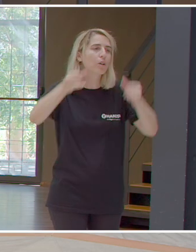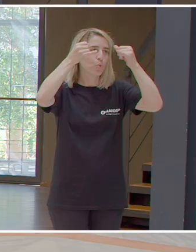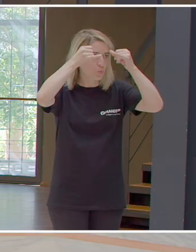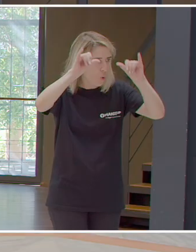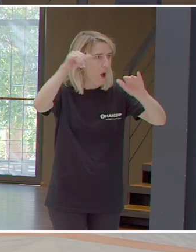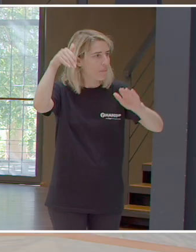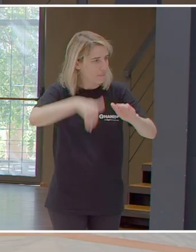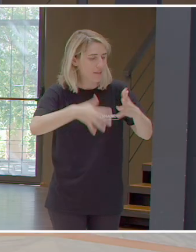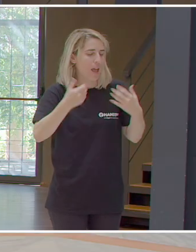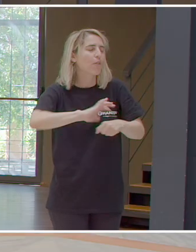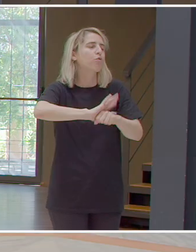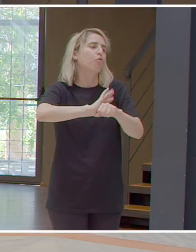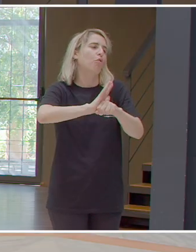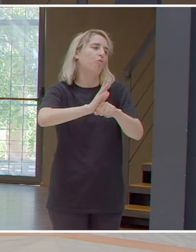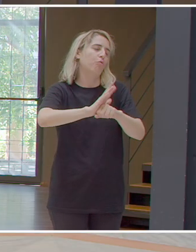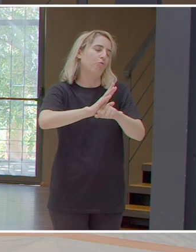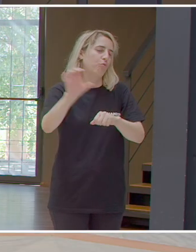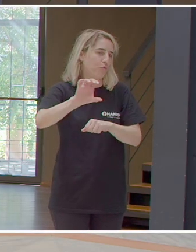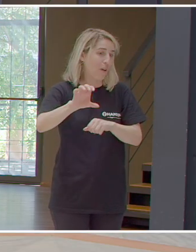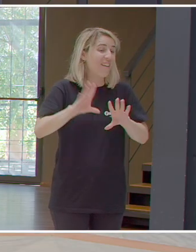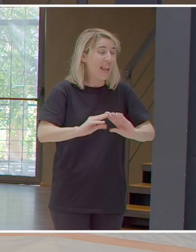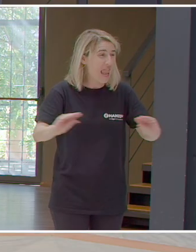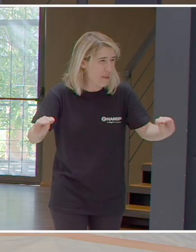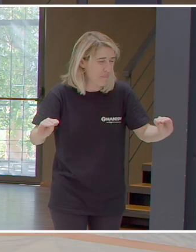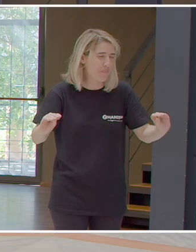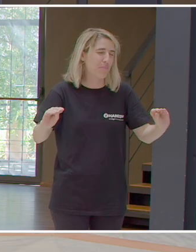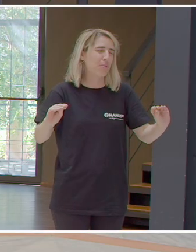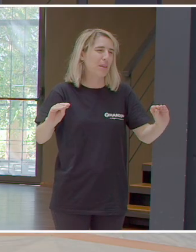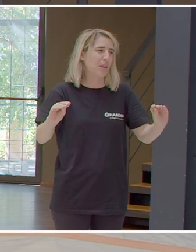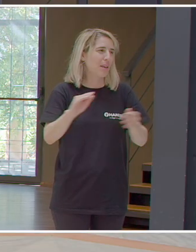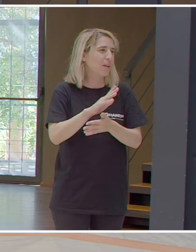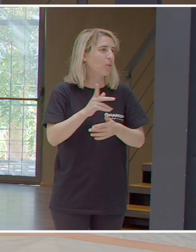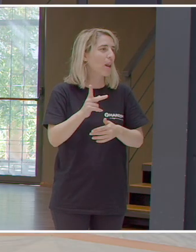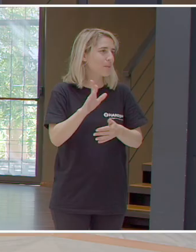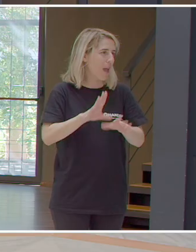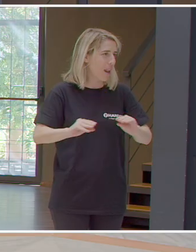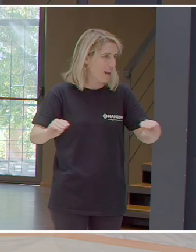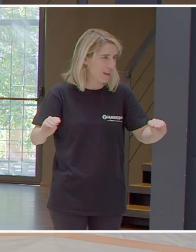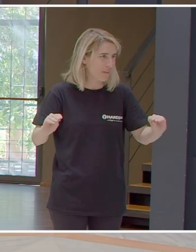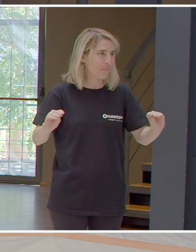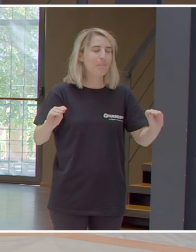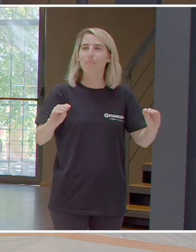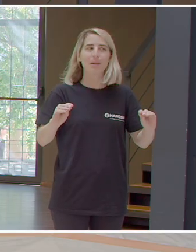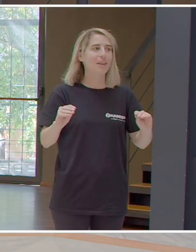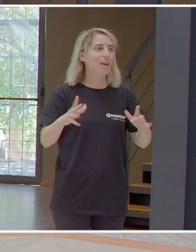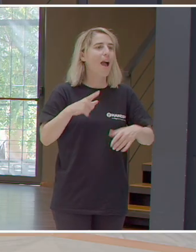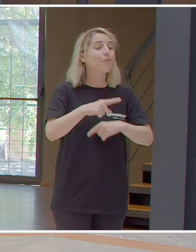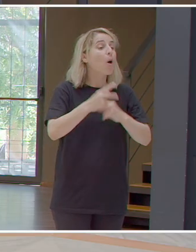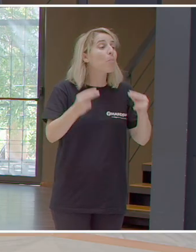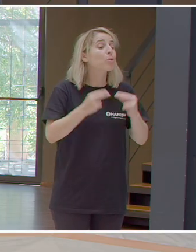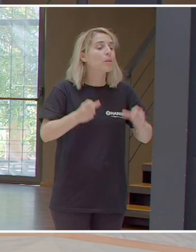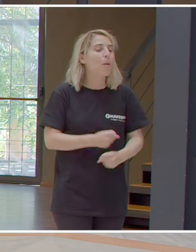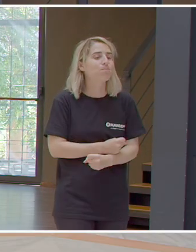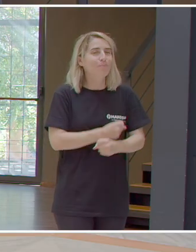products are high in salt, saturated fats, also leading to diabetes and obesity. And the